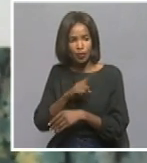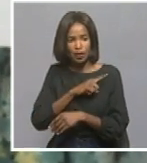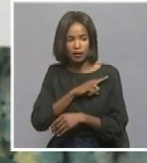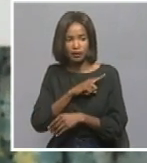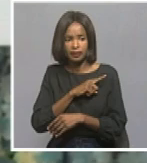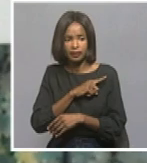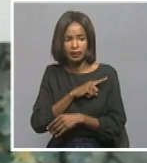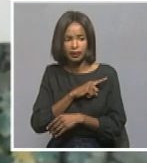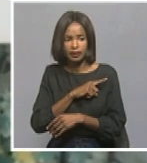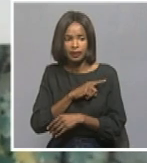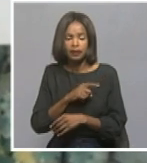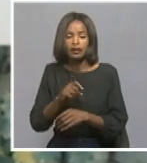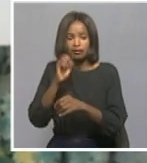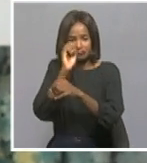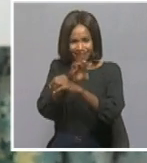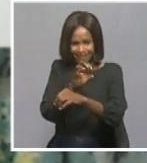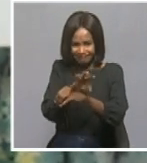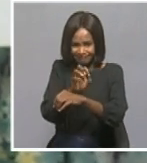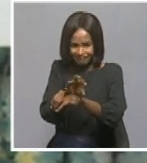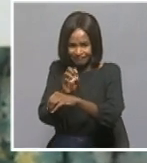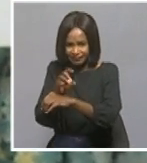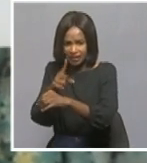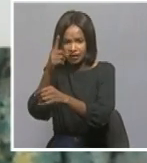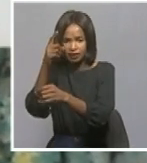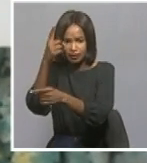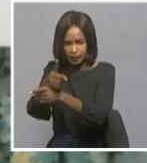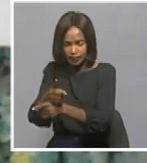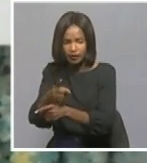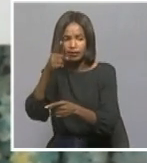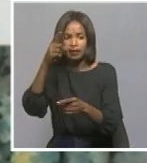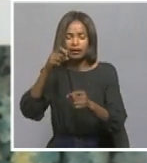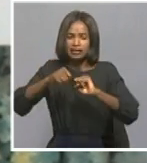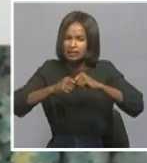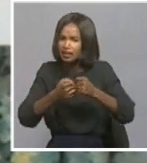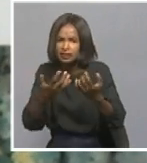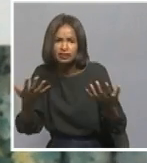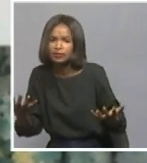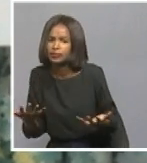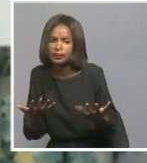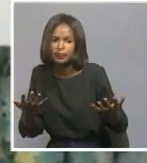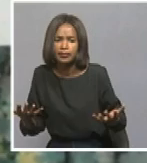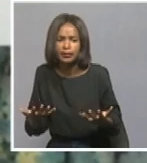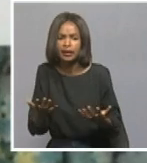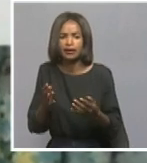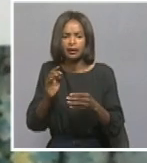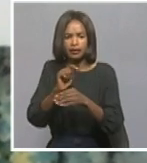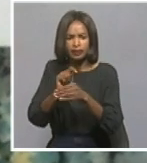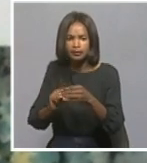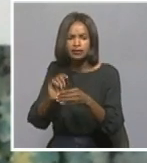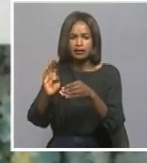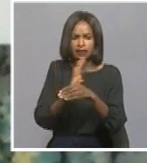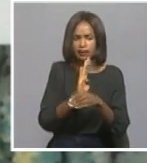provide advice and information to government regarding challenges that are facing the business community